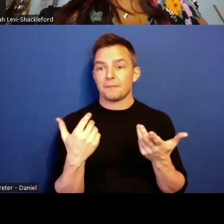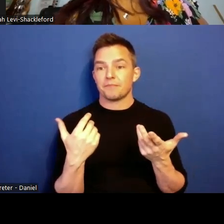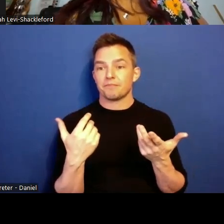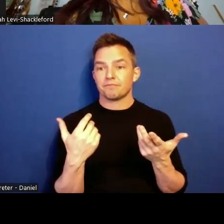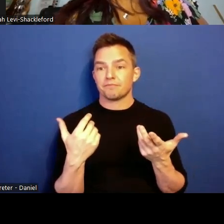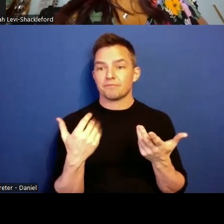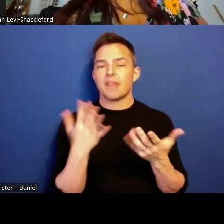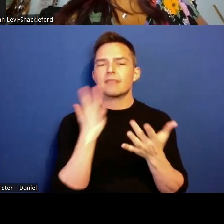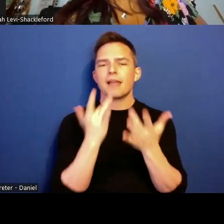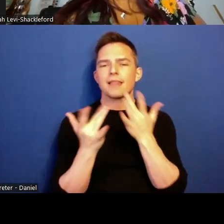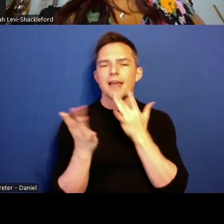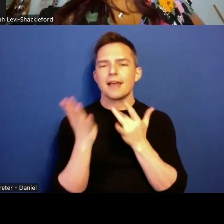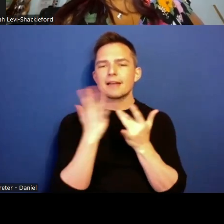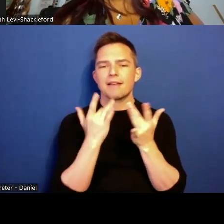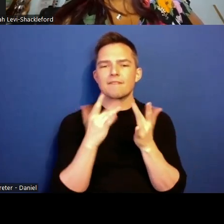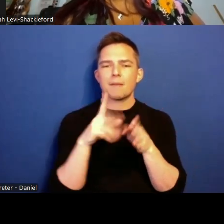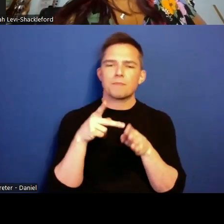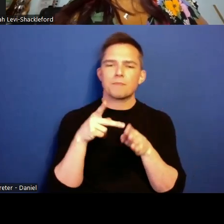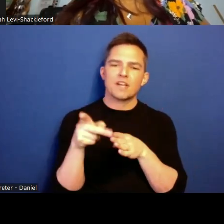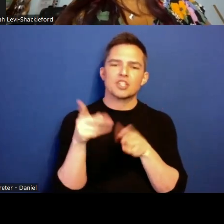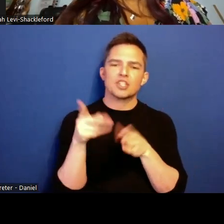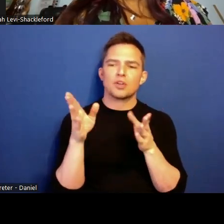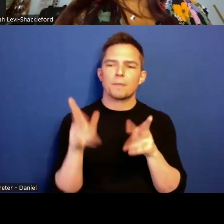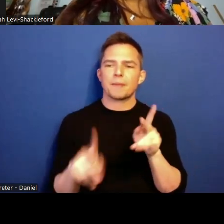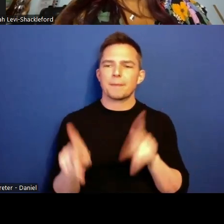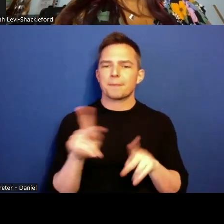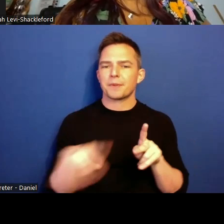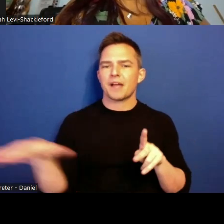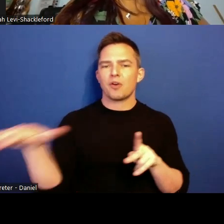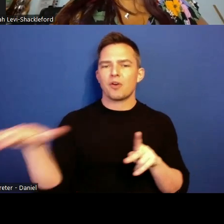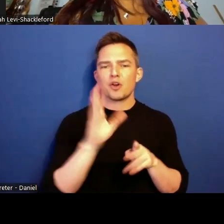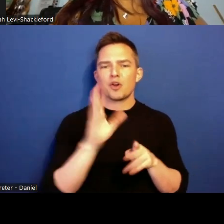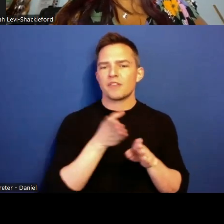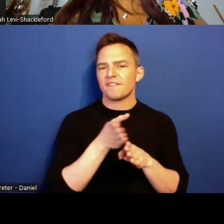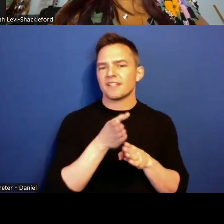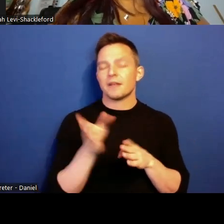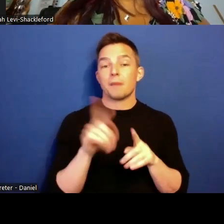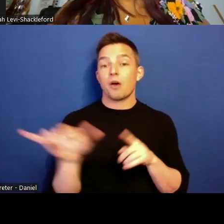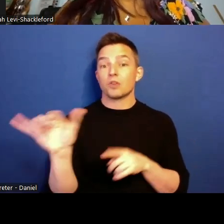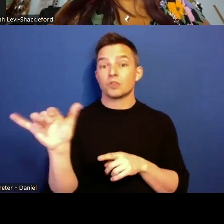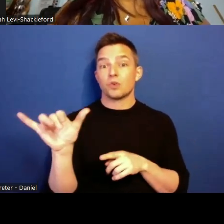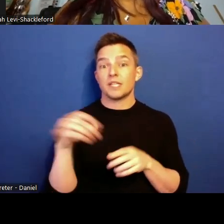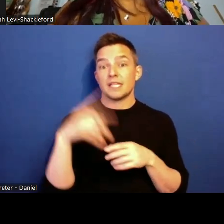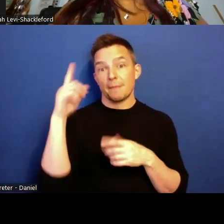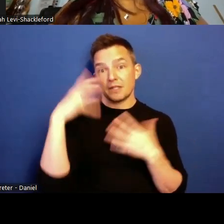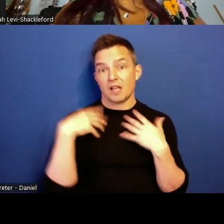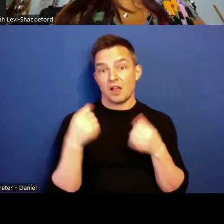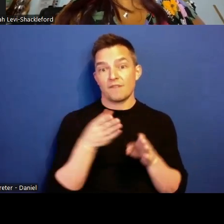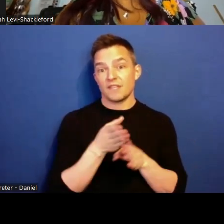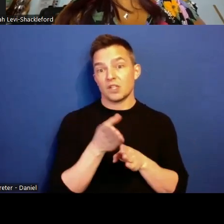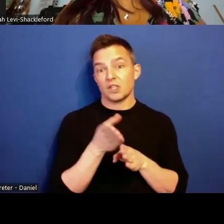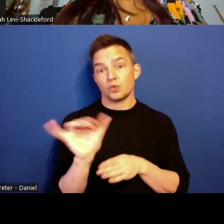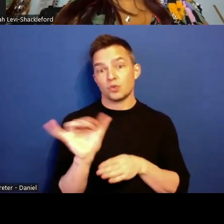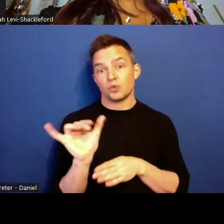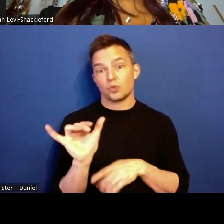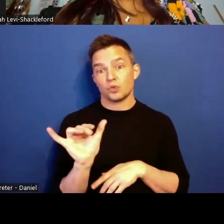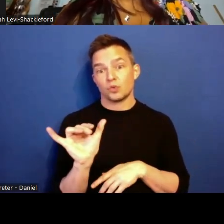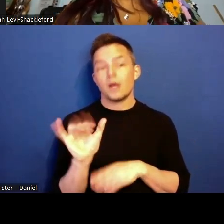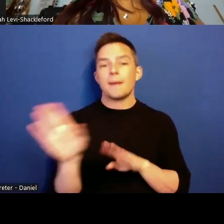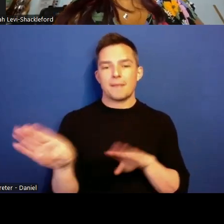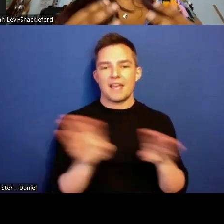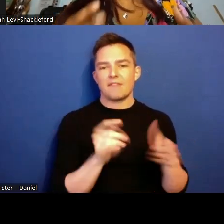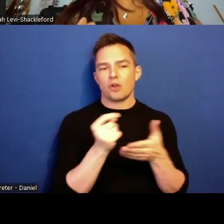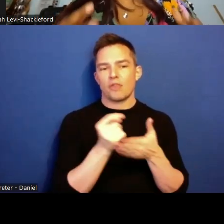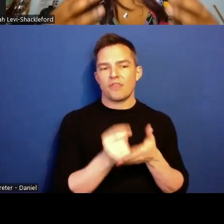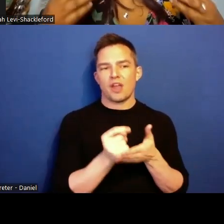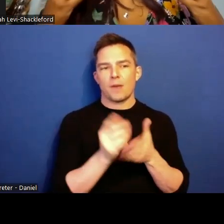lack of professionals in nursing and stuff like that. But also in the mental health field, we need more behavior therapists. We